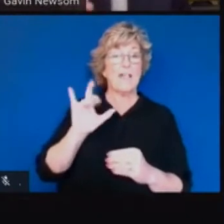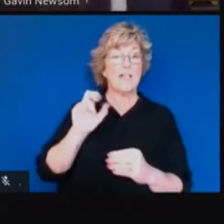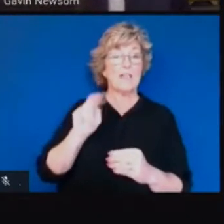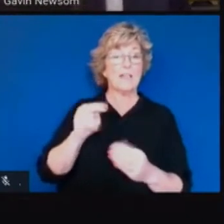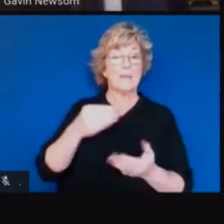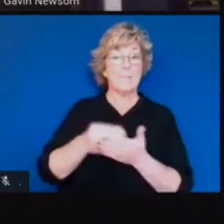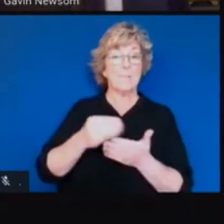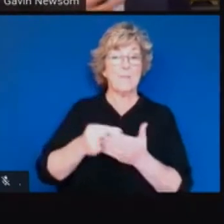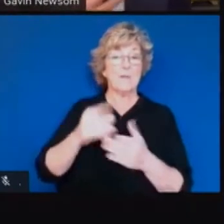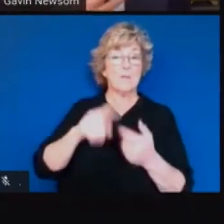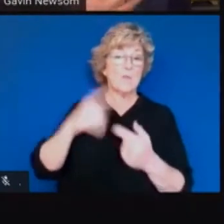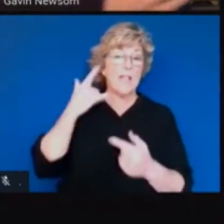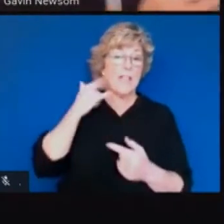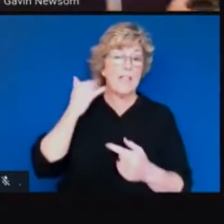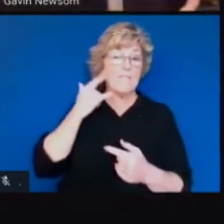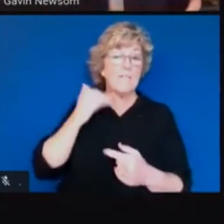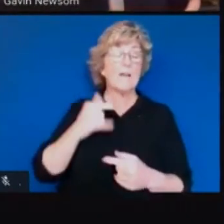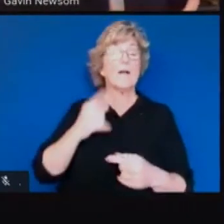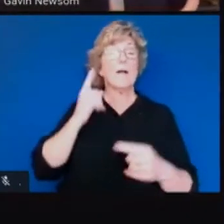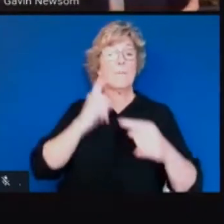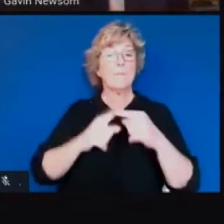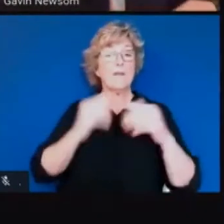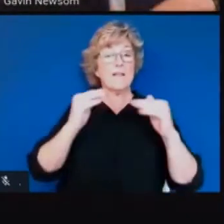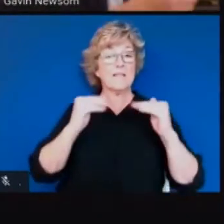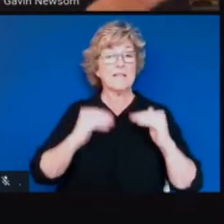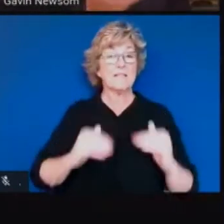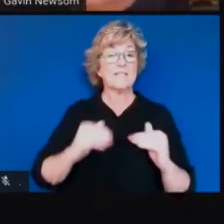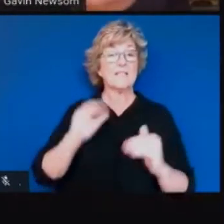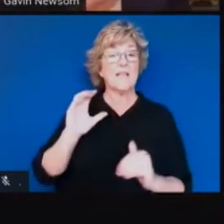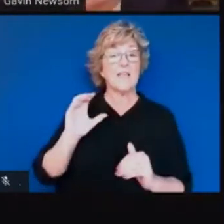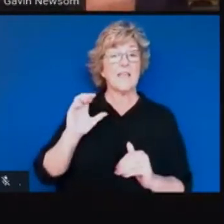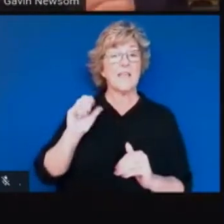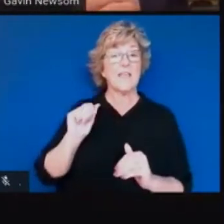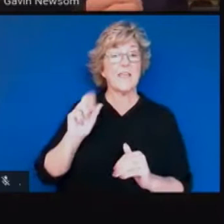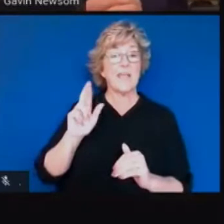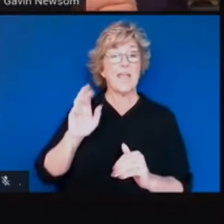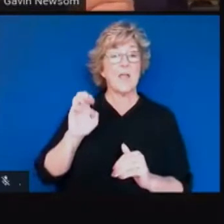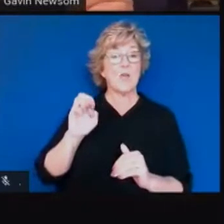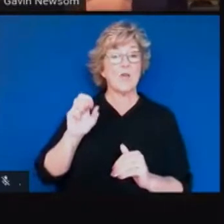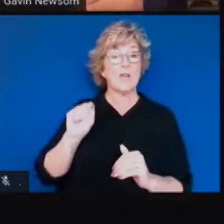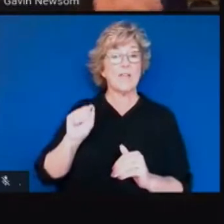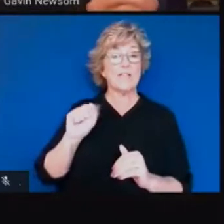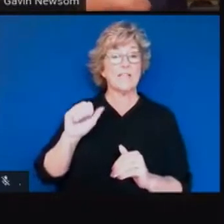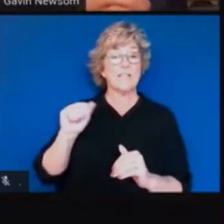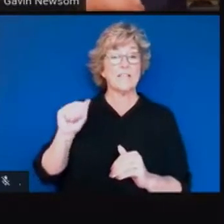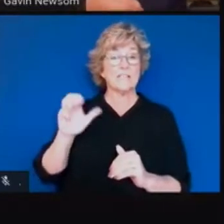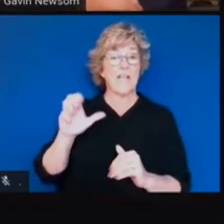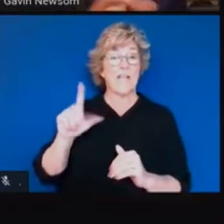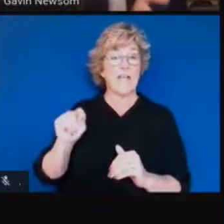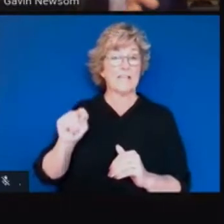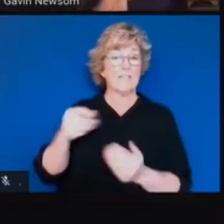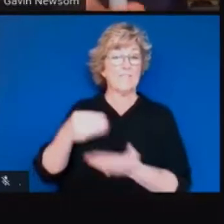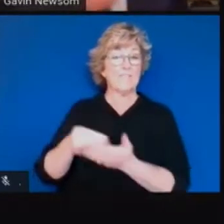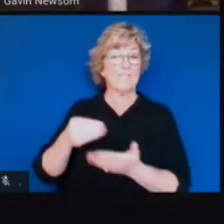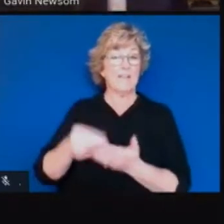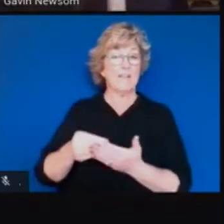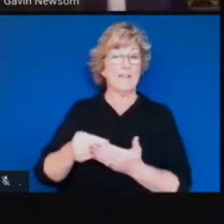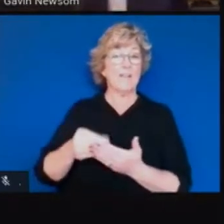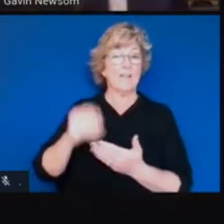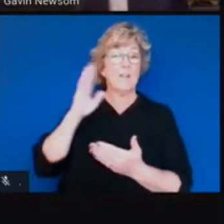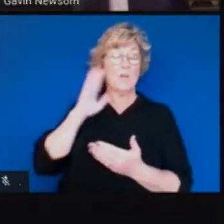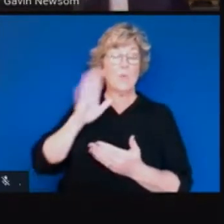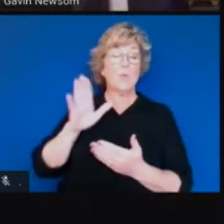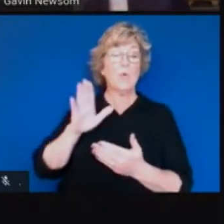funding, the $15.3 billion that we received from the previous CARES Act. There was some limitations. There was a little bit of lack of flexibility. They